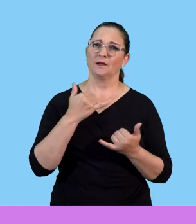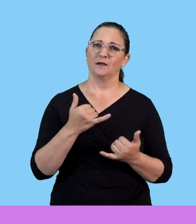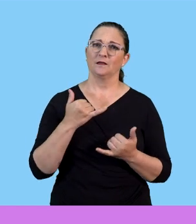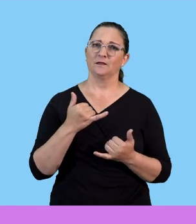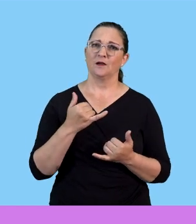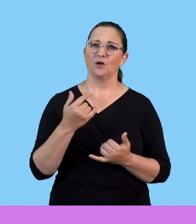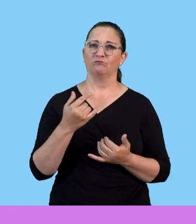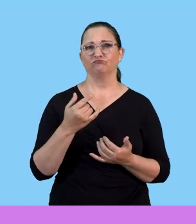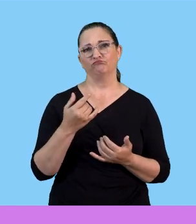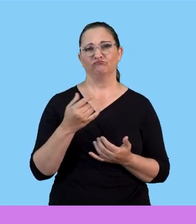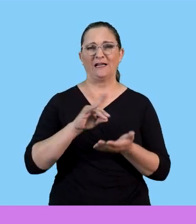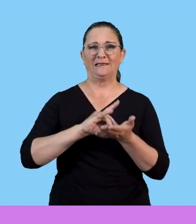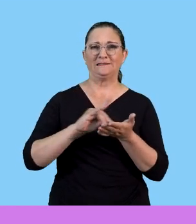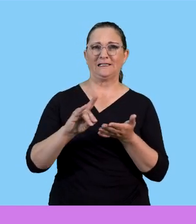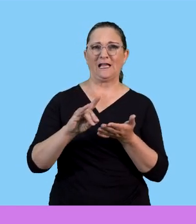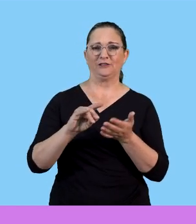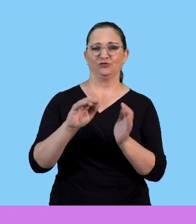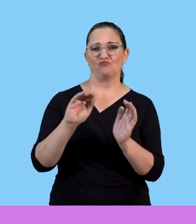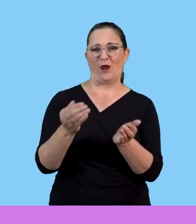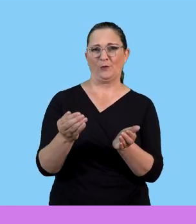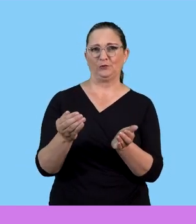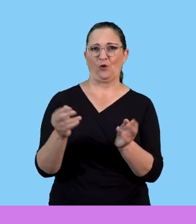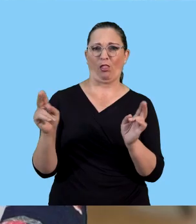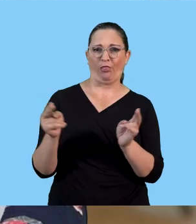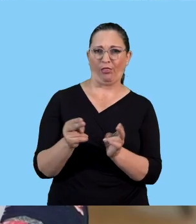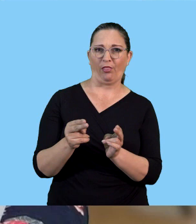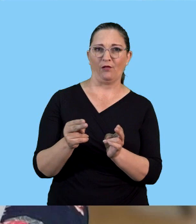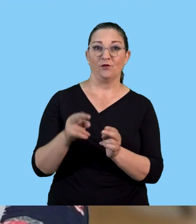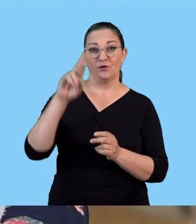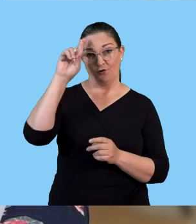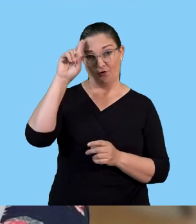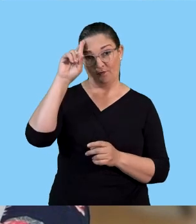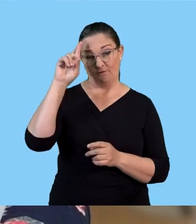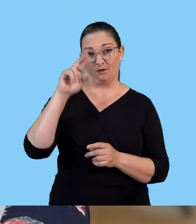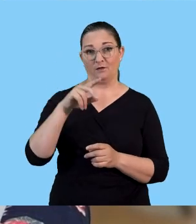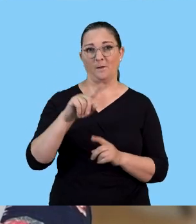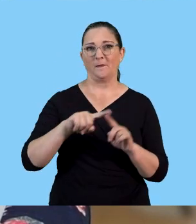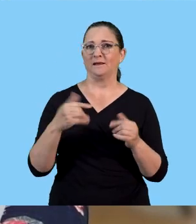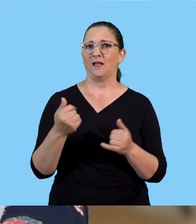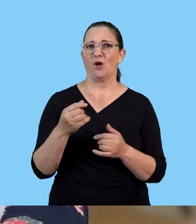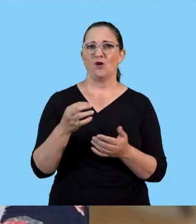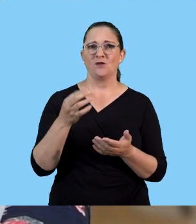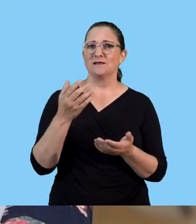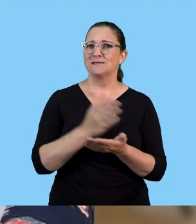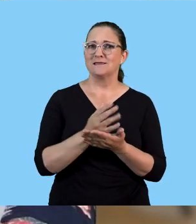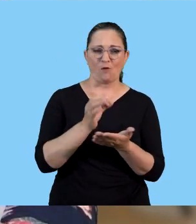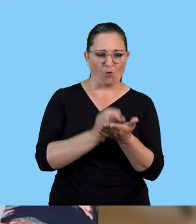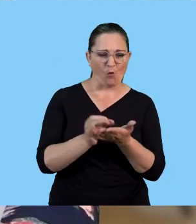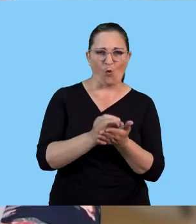Why is there cash rounding? Now remember, with cash rounding, some coins